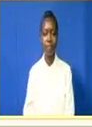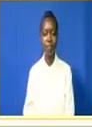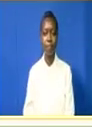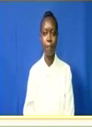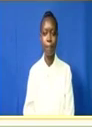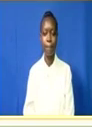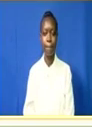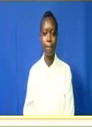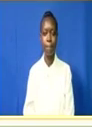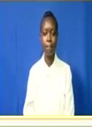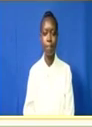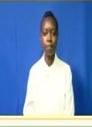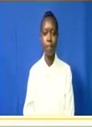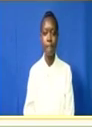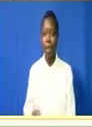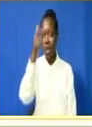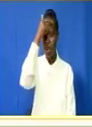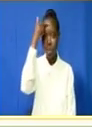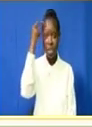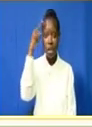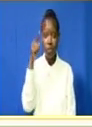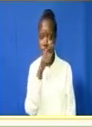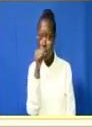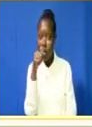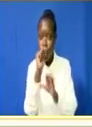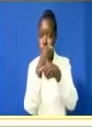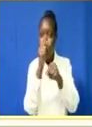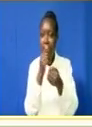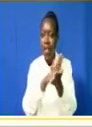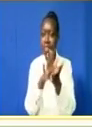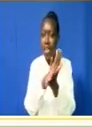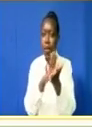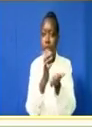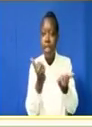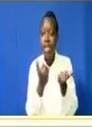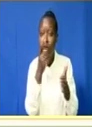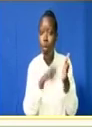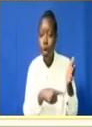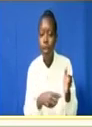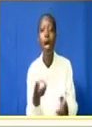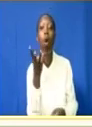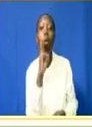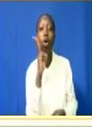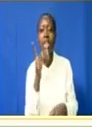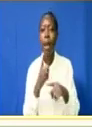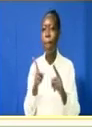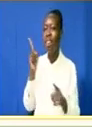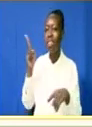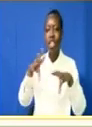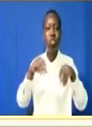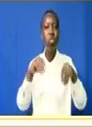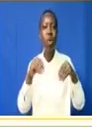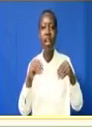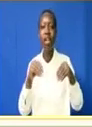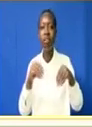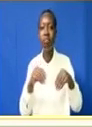Yes. Because to make the ribbons, you need water. Yes. Is sand holding water? No, it's not. No, it's not. Yeah. So you